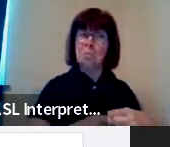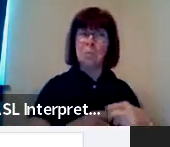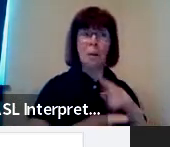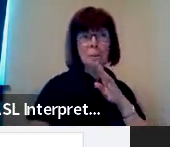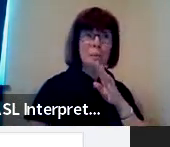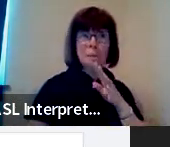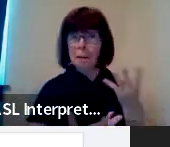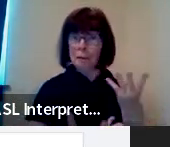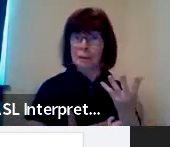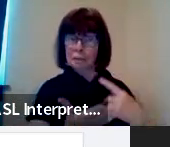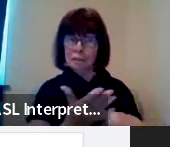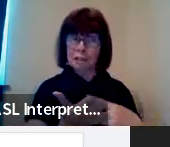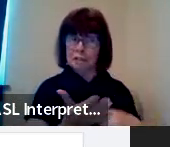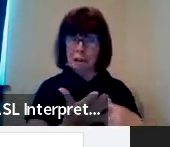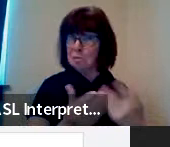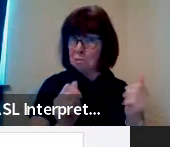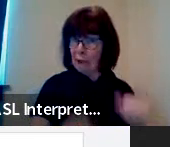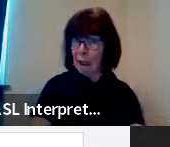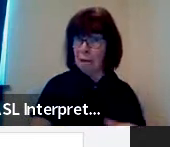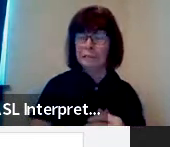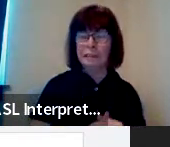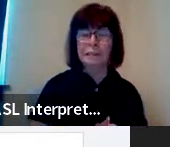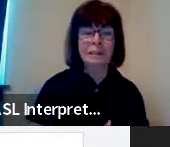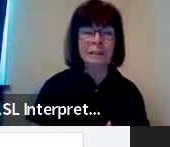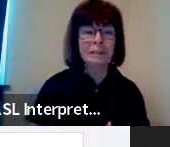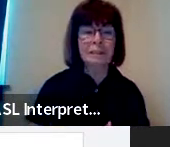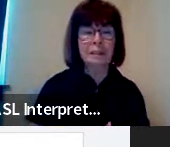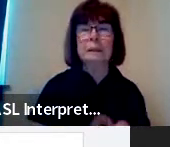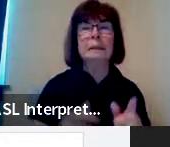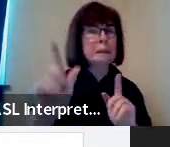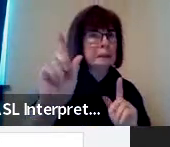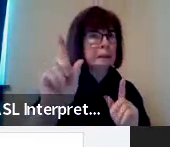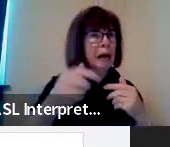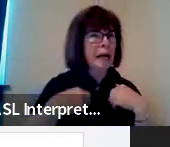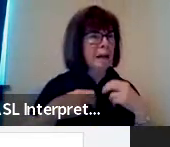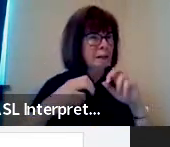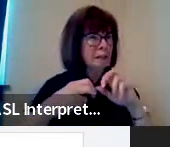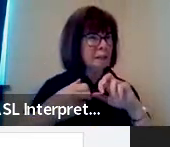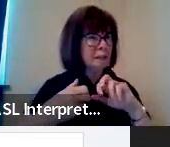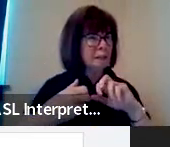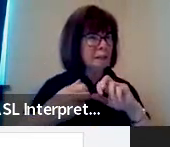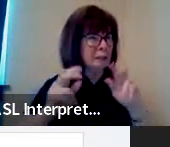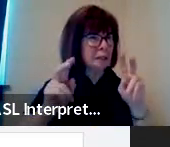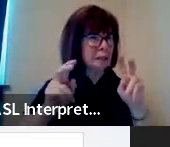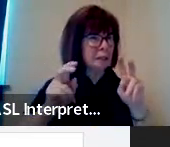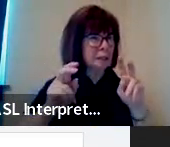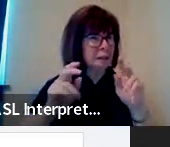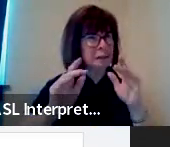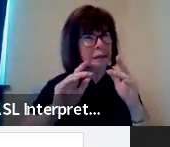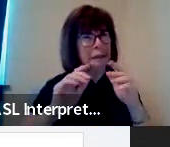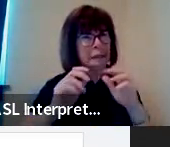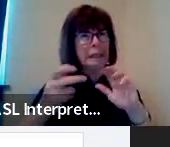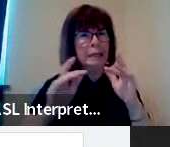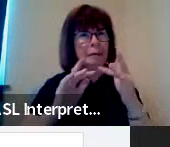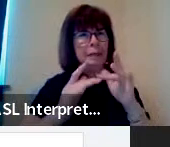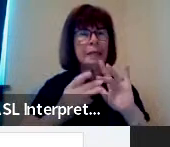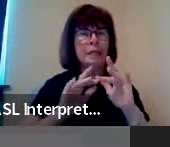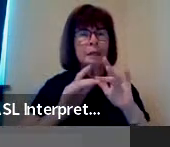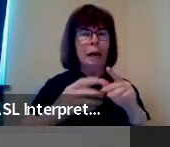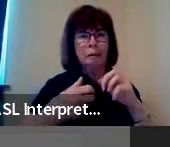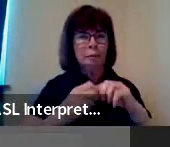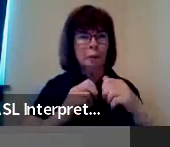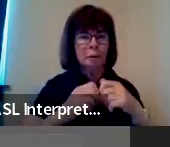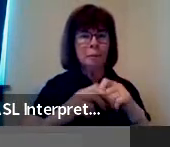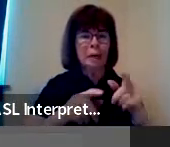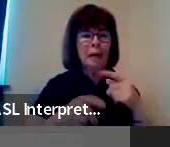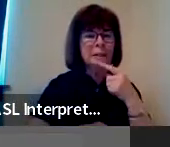you know, have a discussion as well. I'm having an issue with internet, but I'll just say, as for Street Level Health Project,